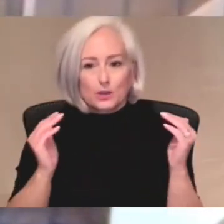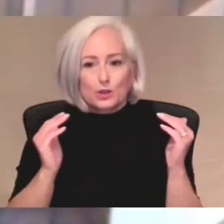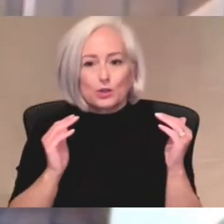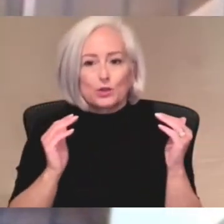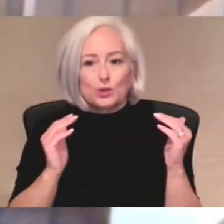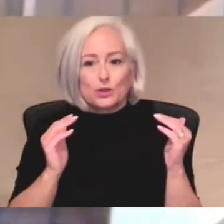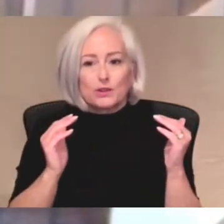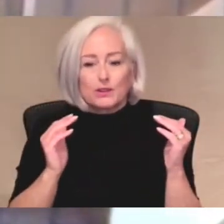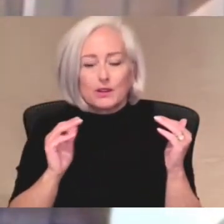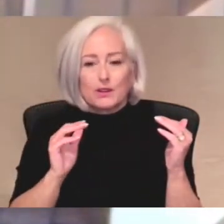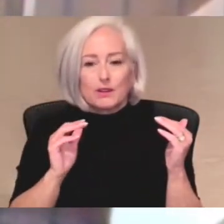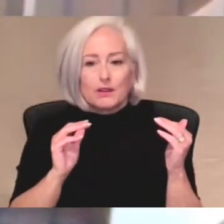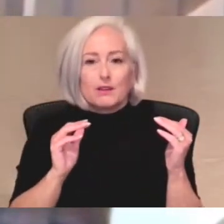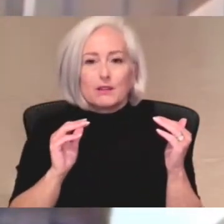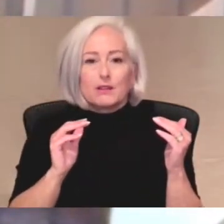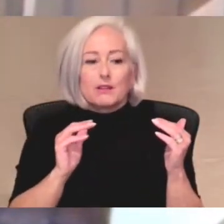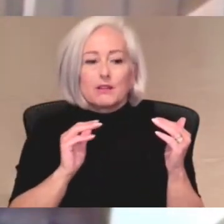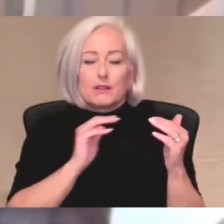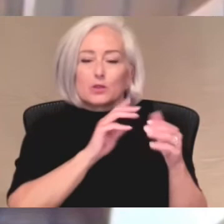alternative, the photon,